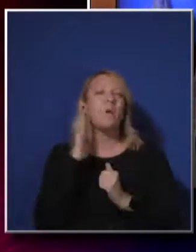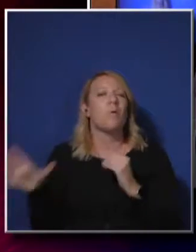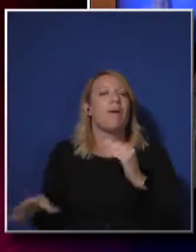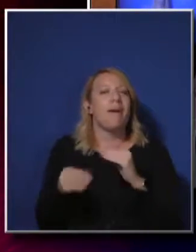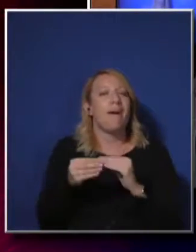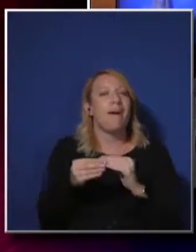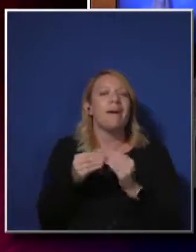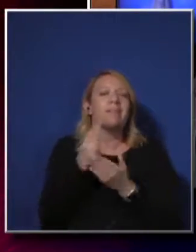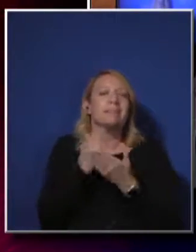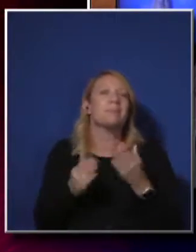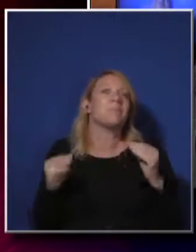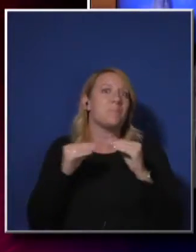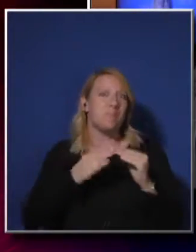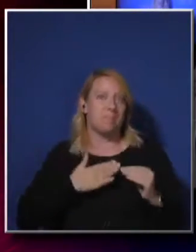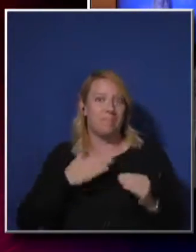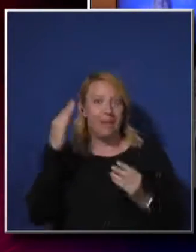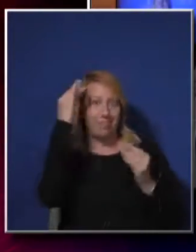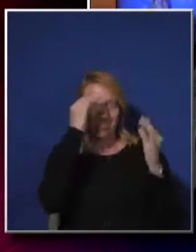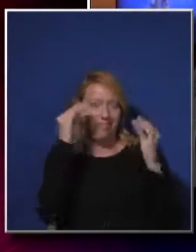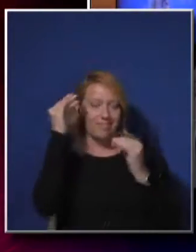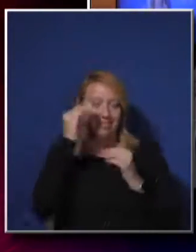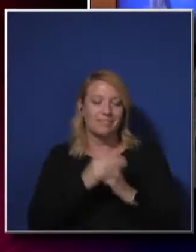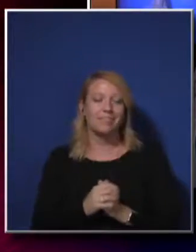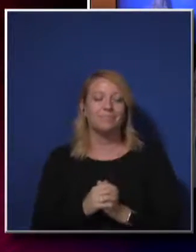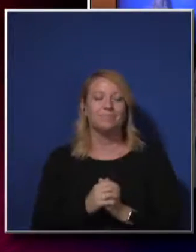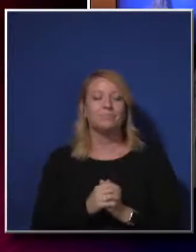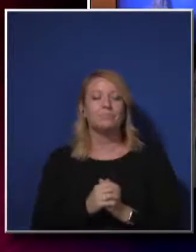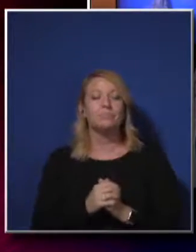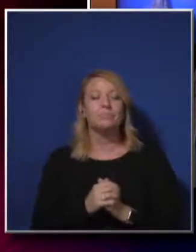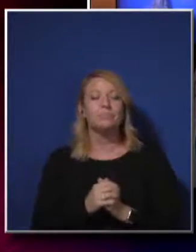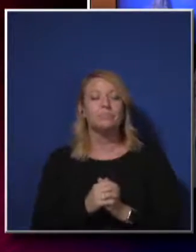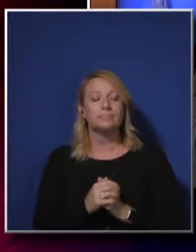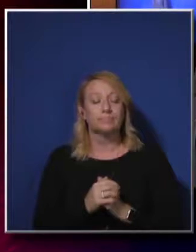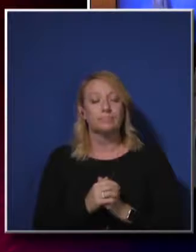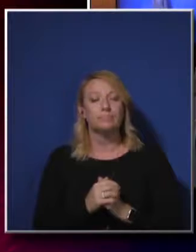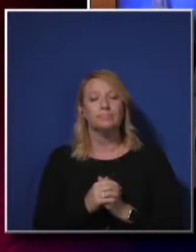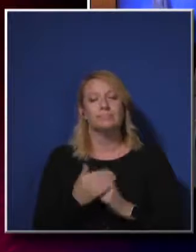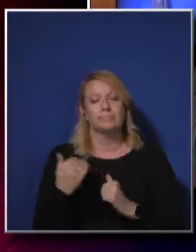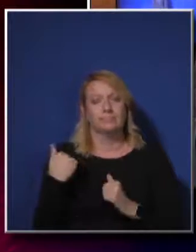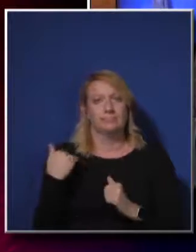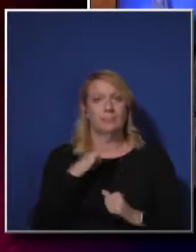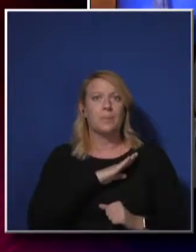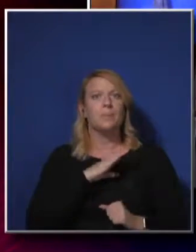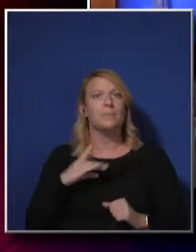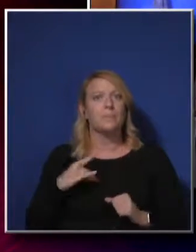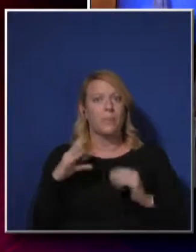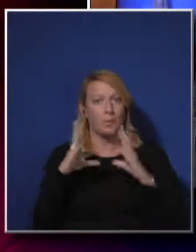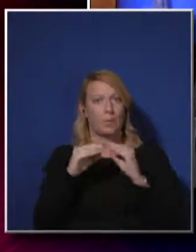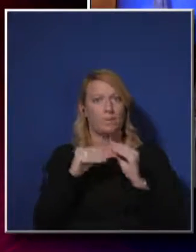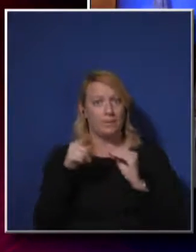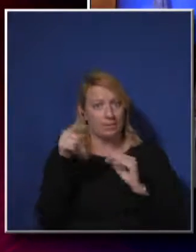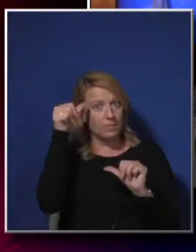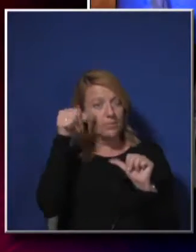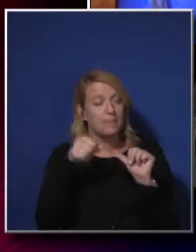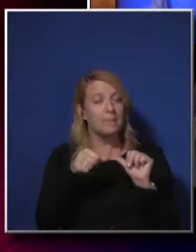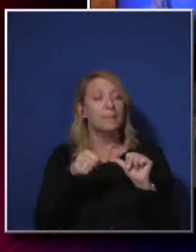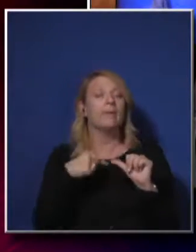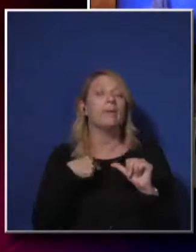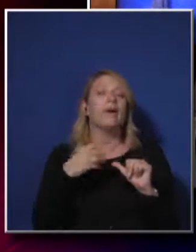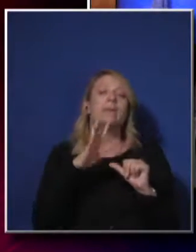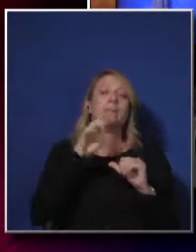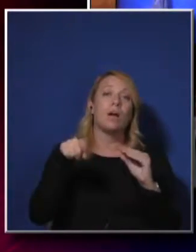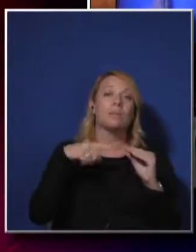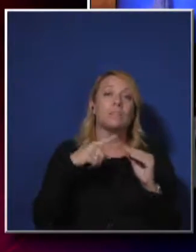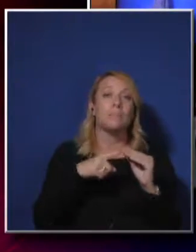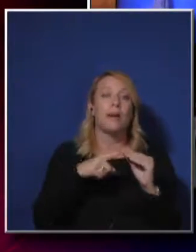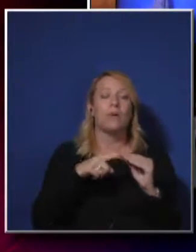few more. Okay. If you recall at the last board meeting, I talked about first